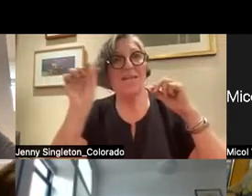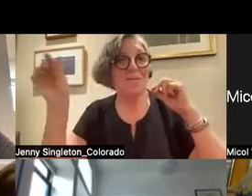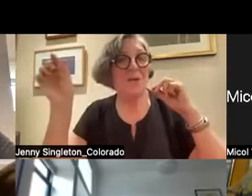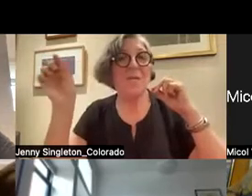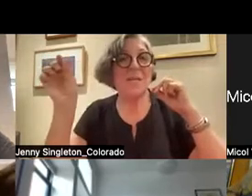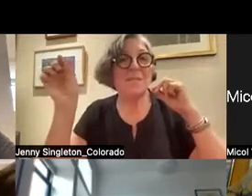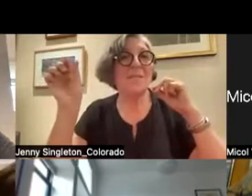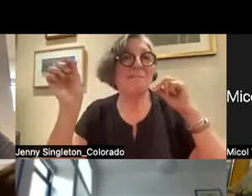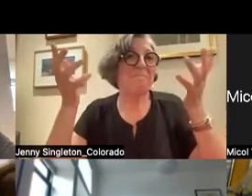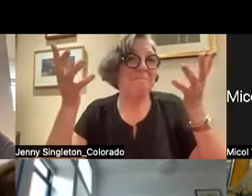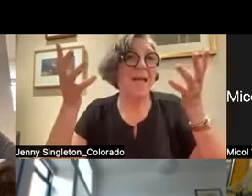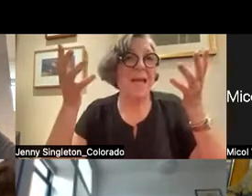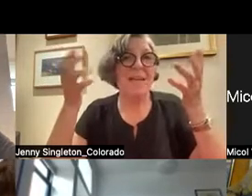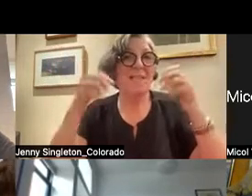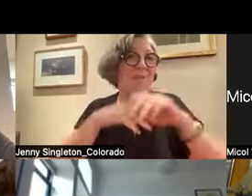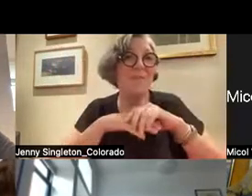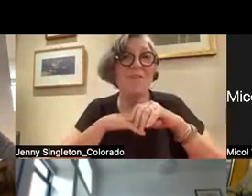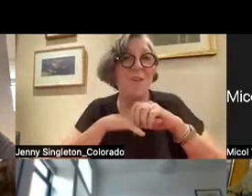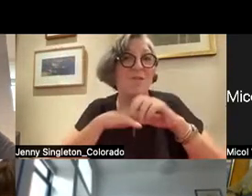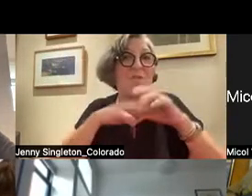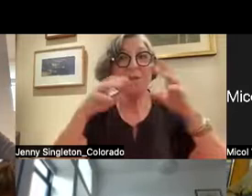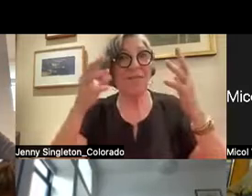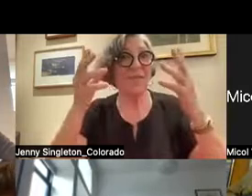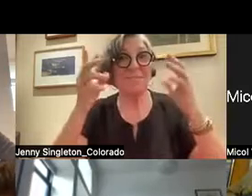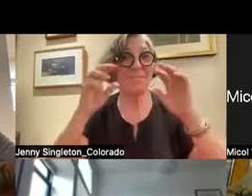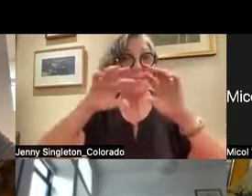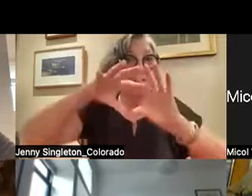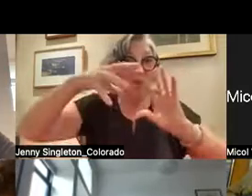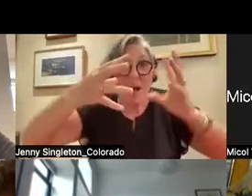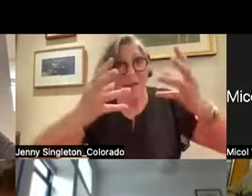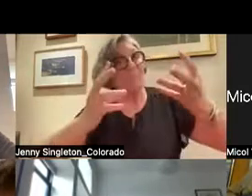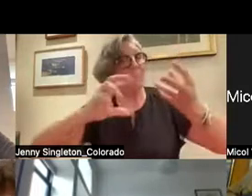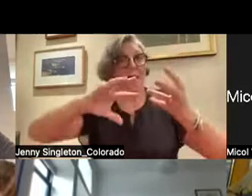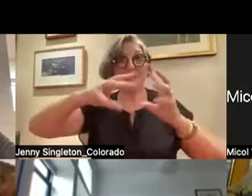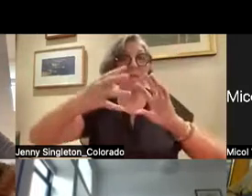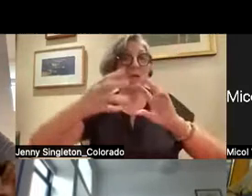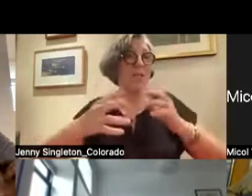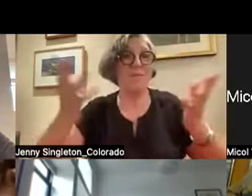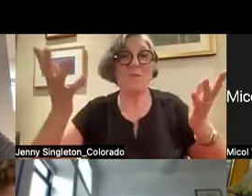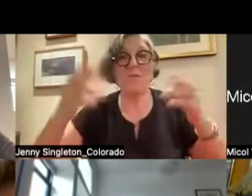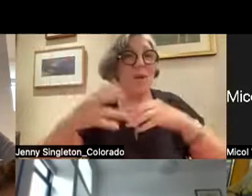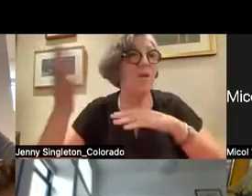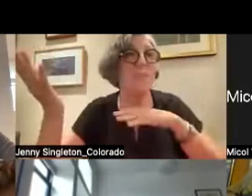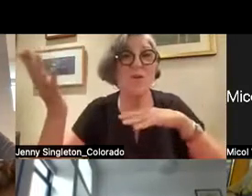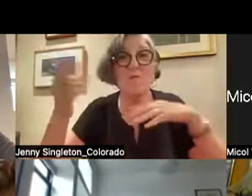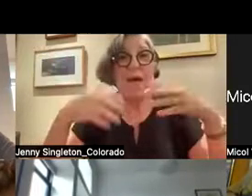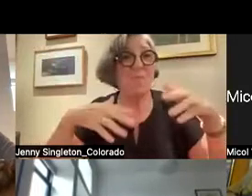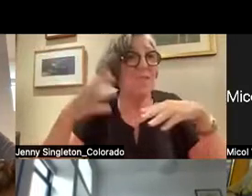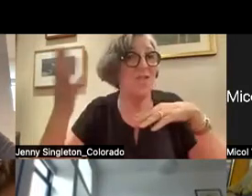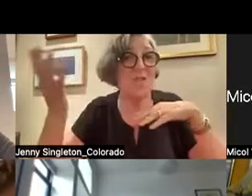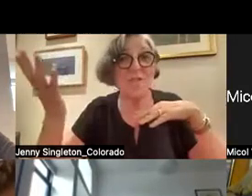arbitrary set of phonemes. And so it's very useful to describe how something works. If you just go and